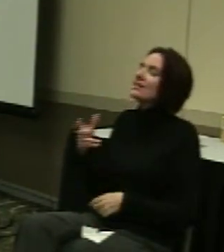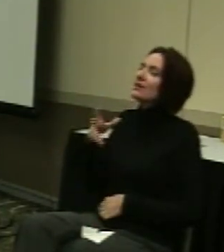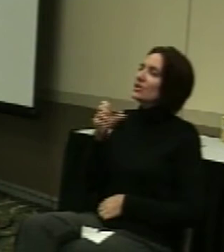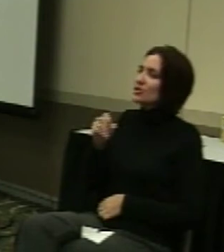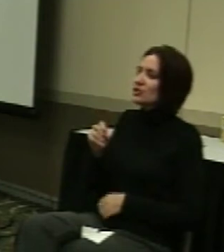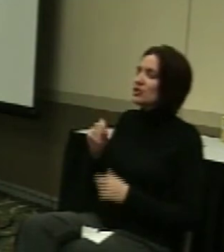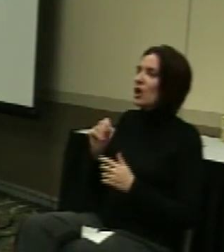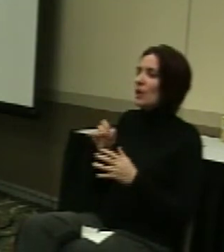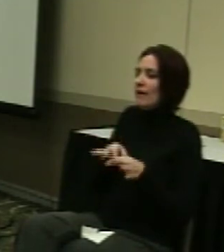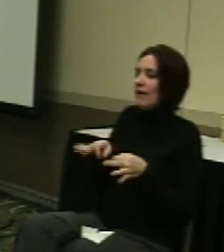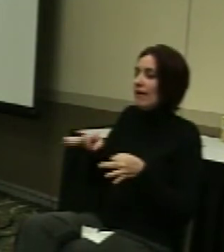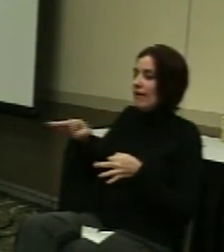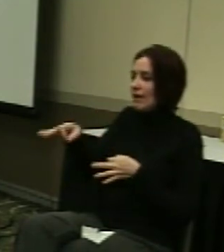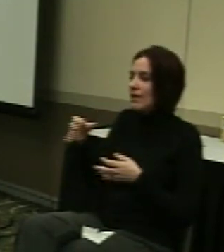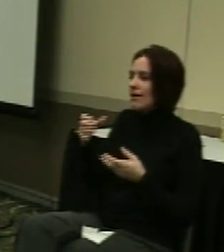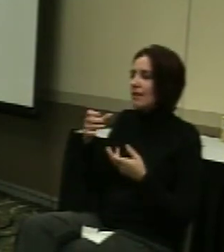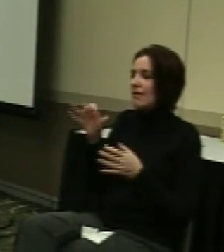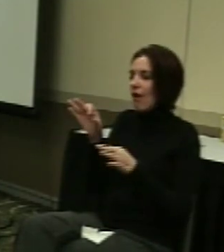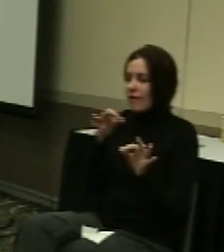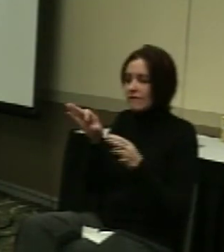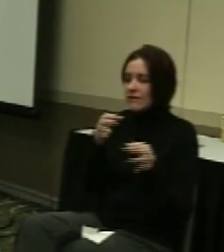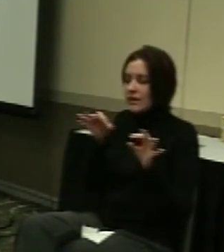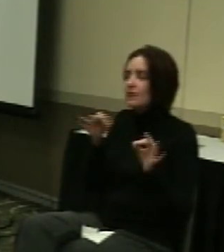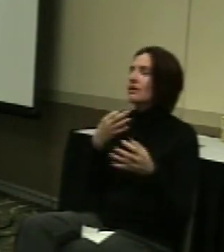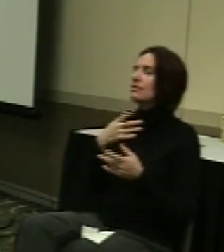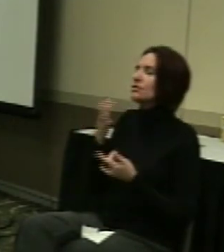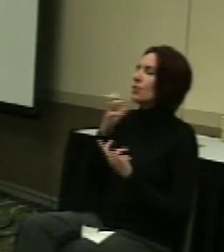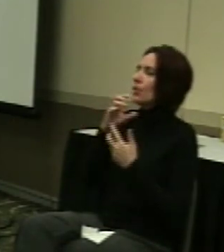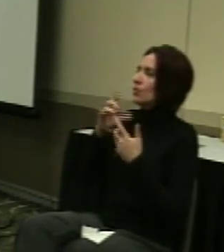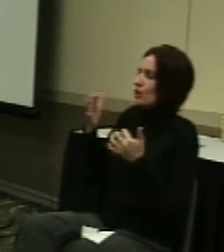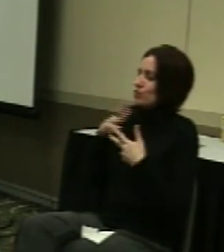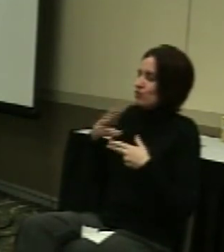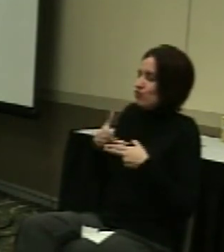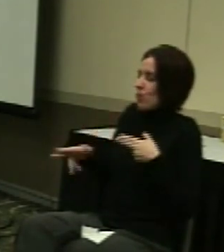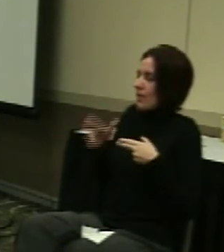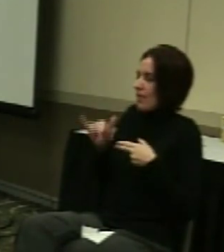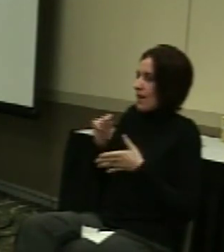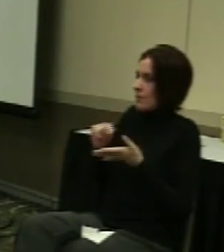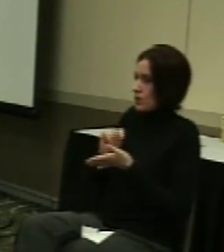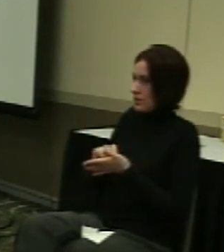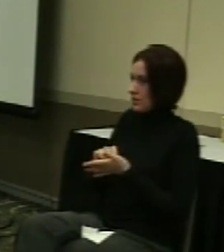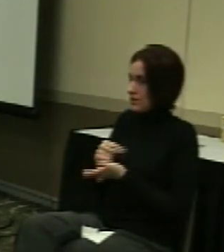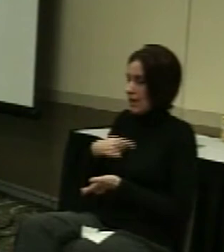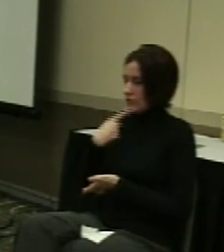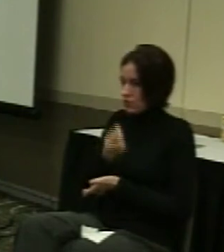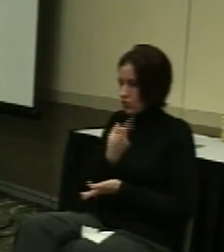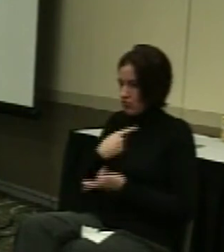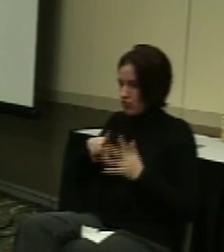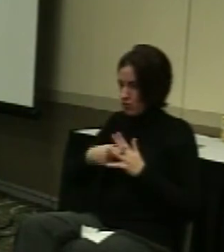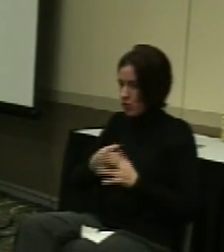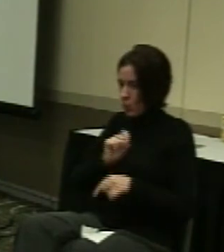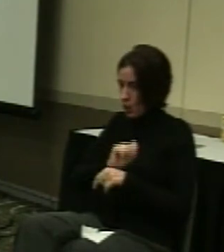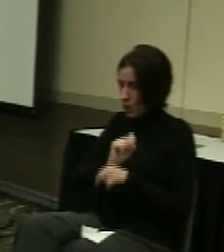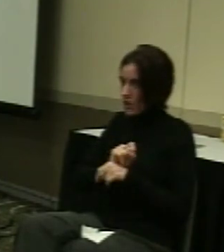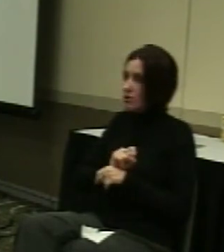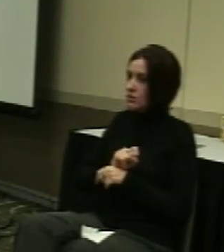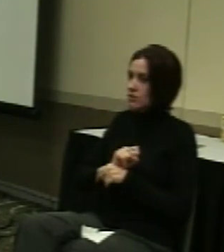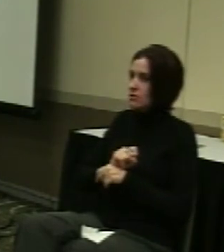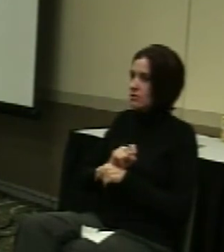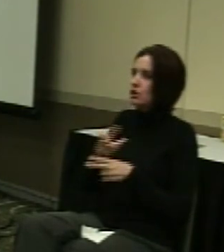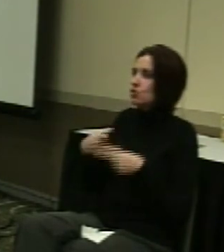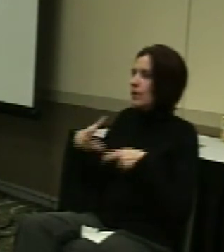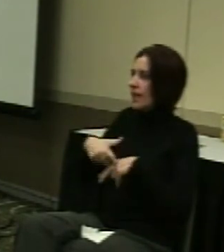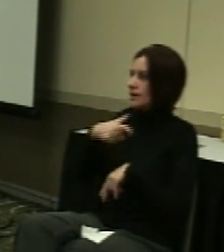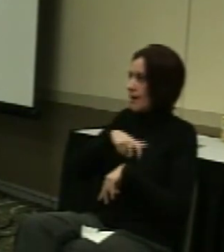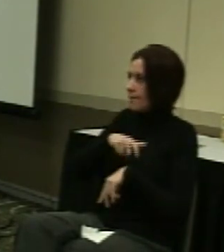the duration of off task. So I told you to begin working, and let's shorten the time. And by the way, go